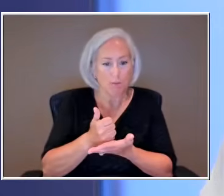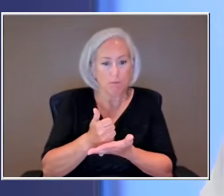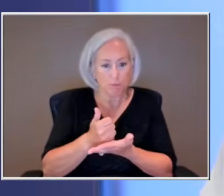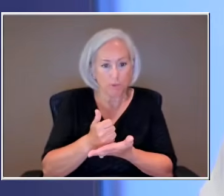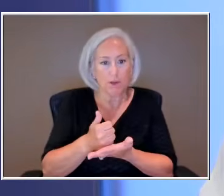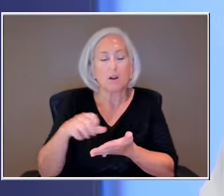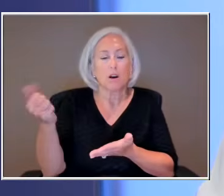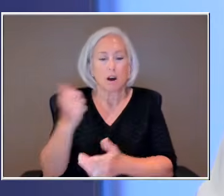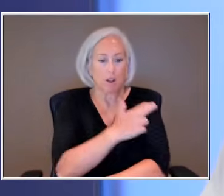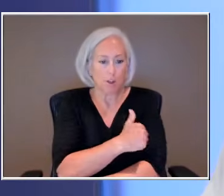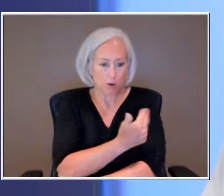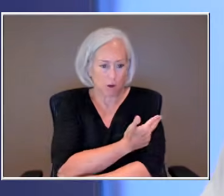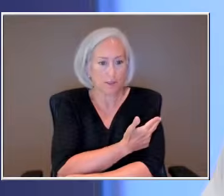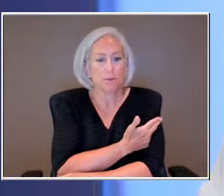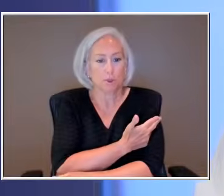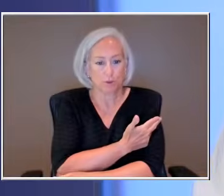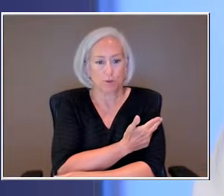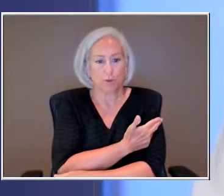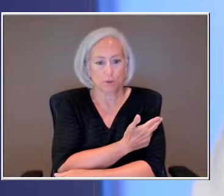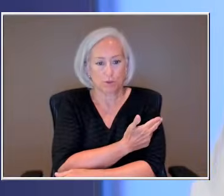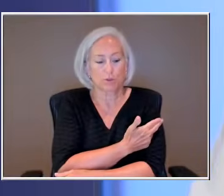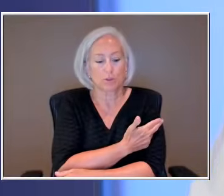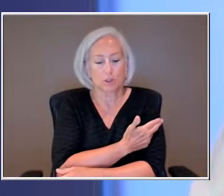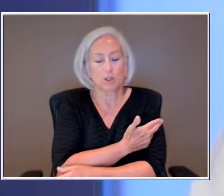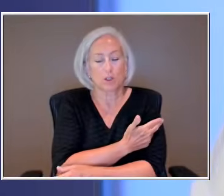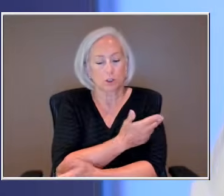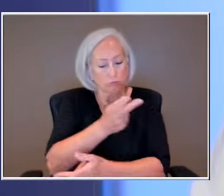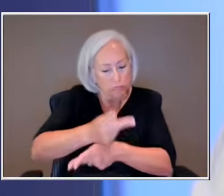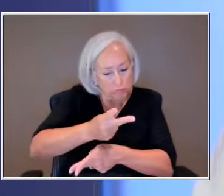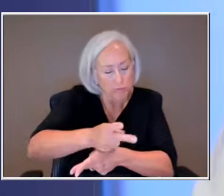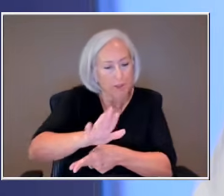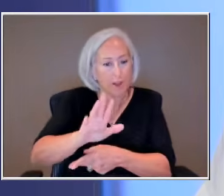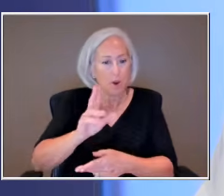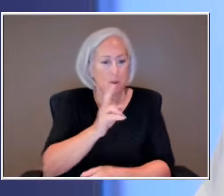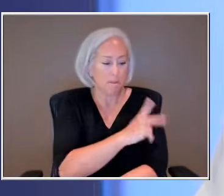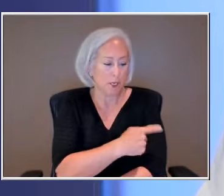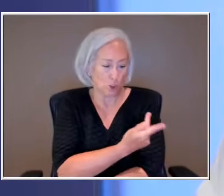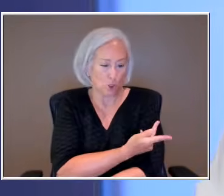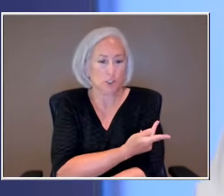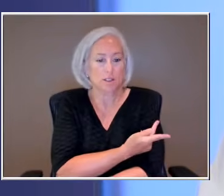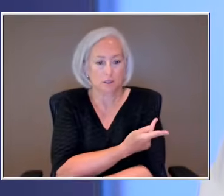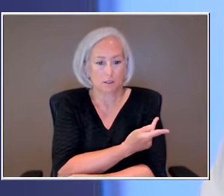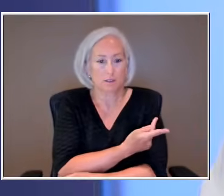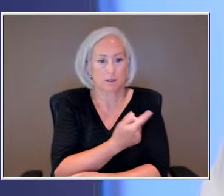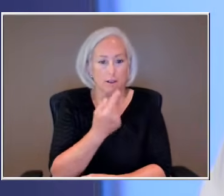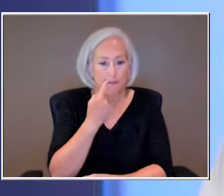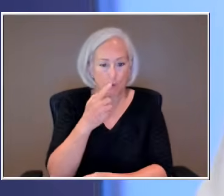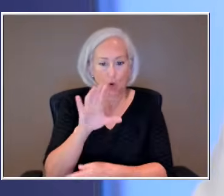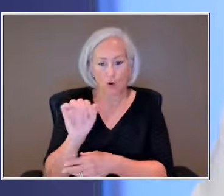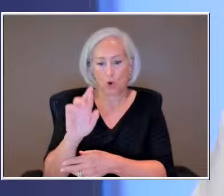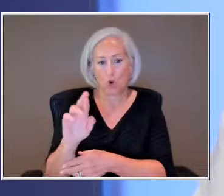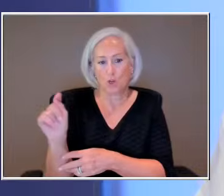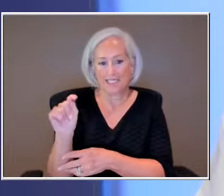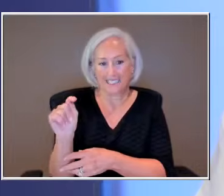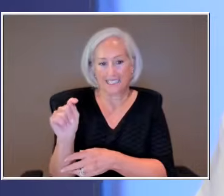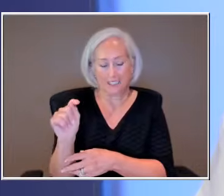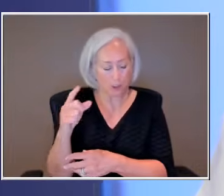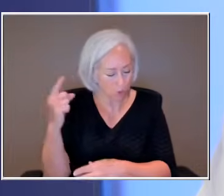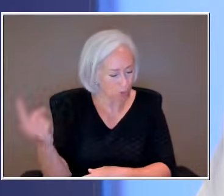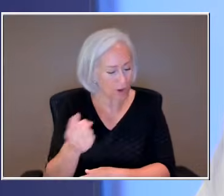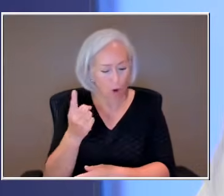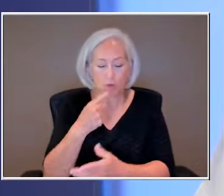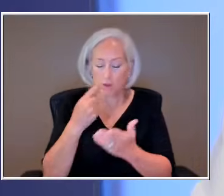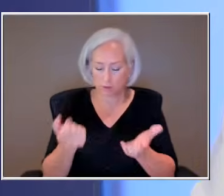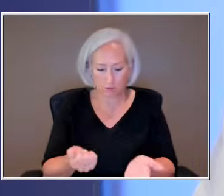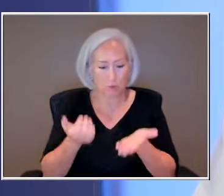kind of be for these patients for evaluation and referred for the CAR T cells. So we always highly recommend, that to